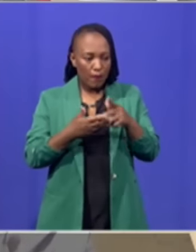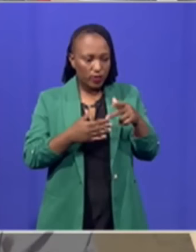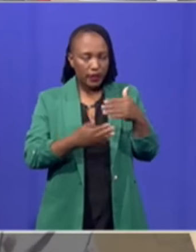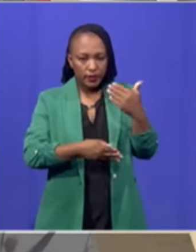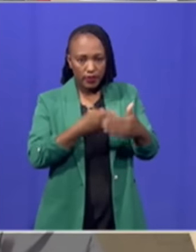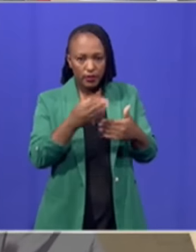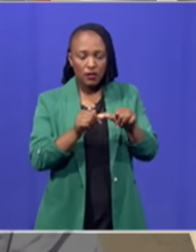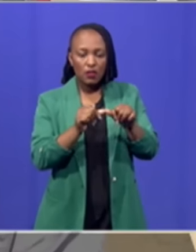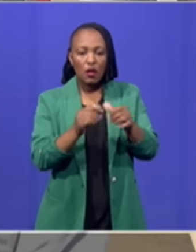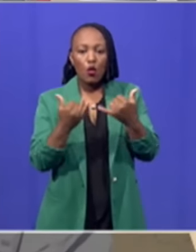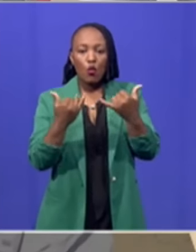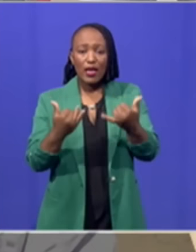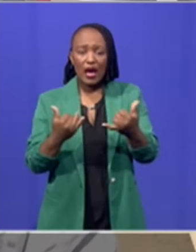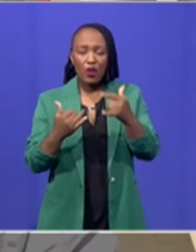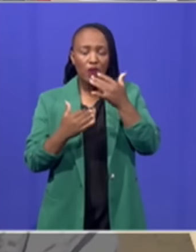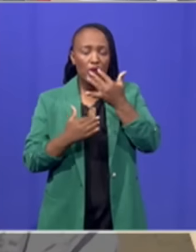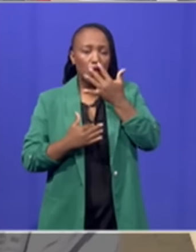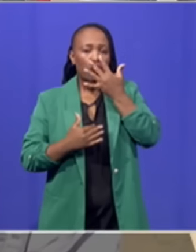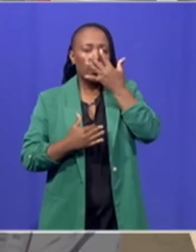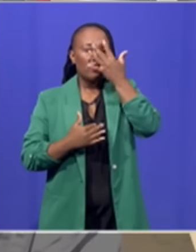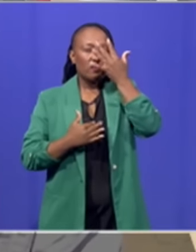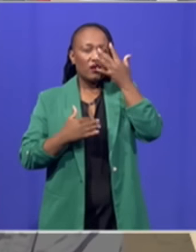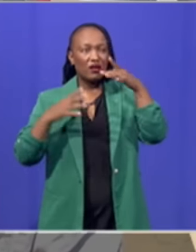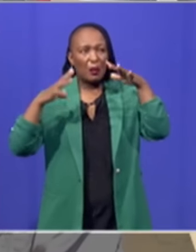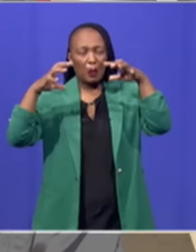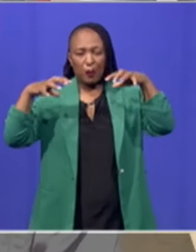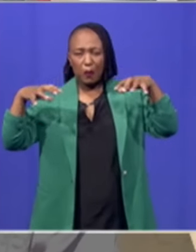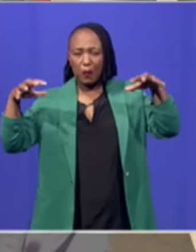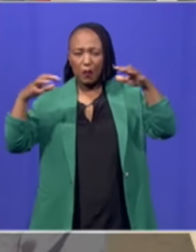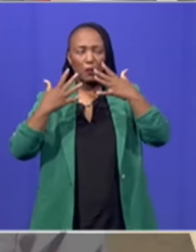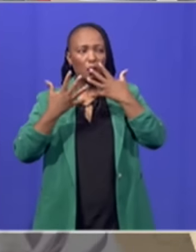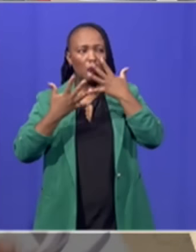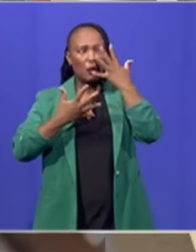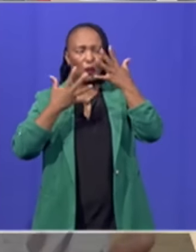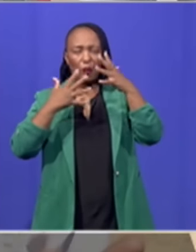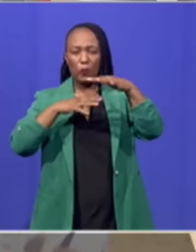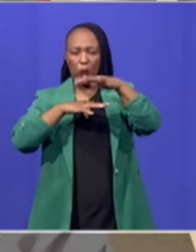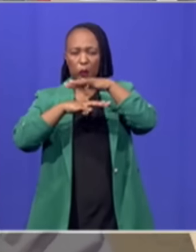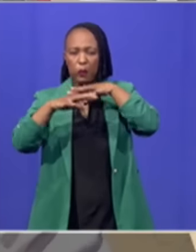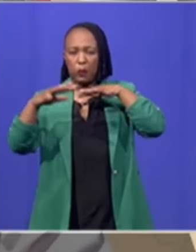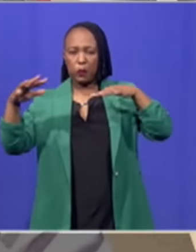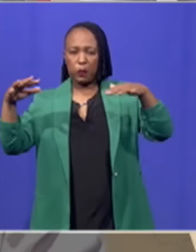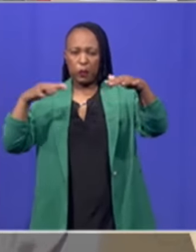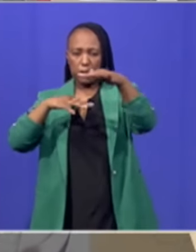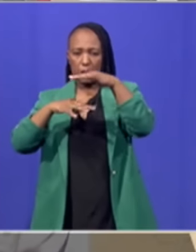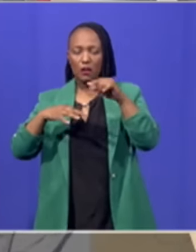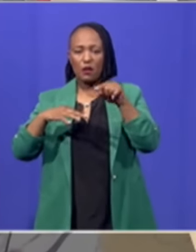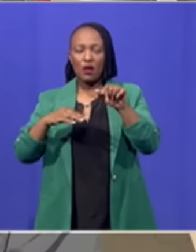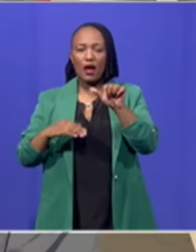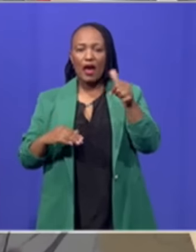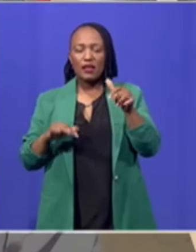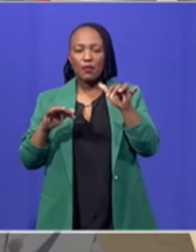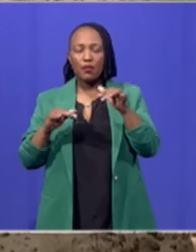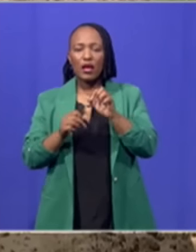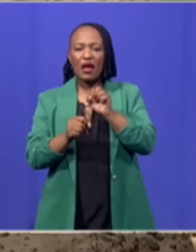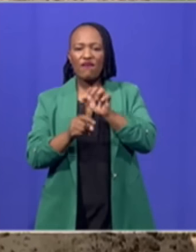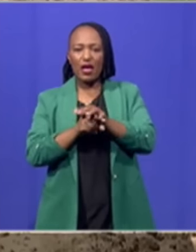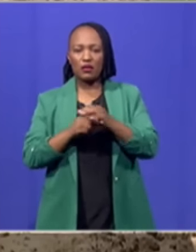wa dikgwerekgwere sewer in the air. Engwe ya teng ba bang ba batho ba ameha ka tsela ya mafu a matshwafo jwalo